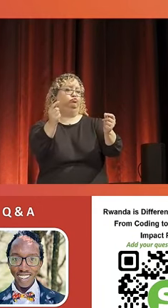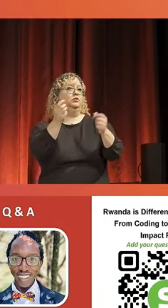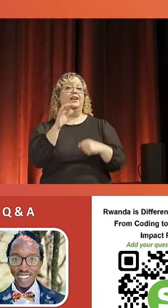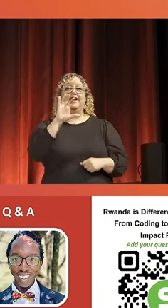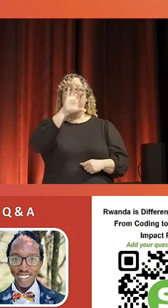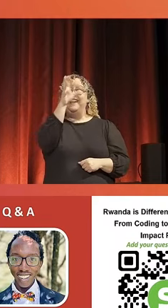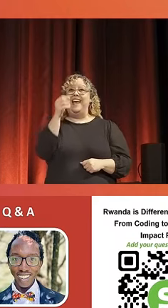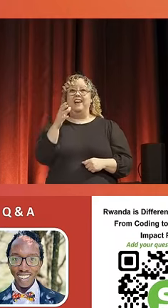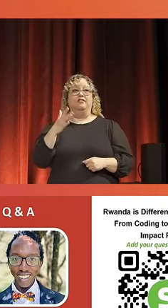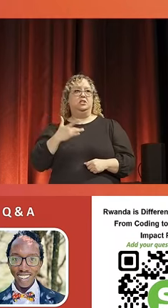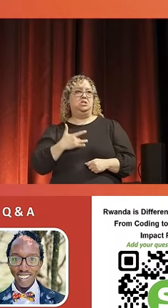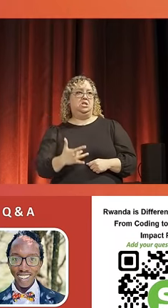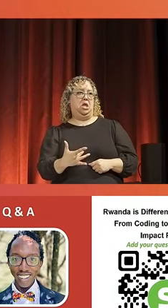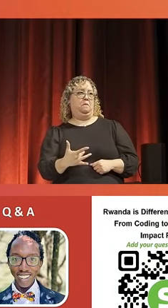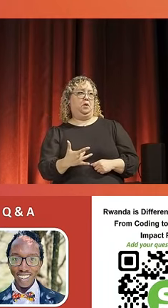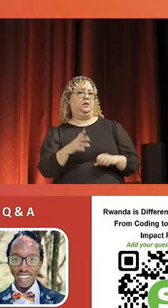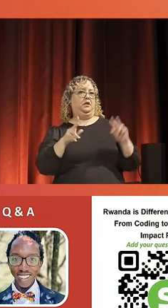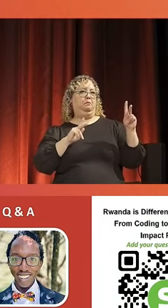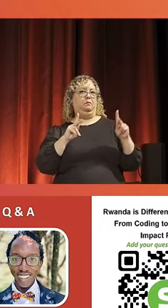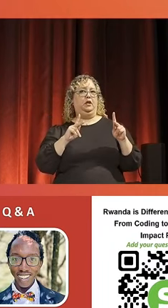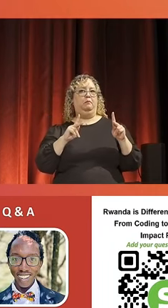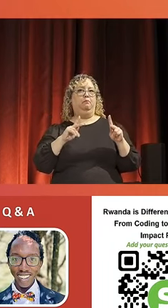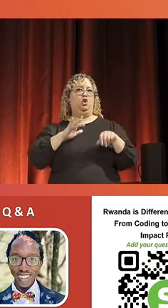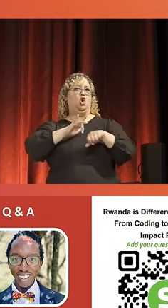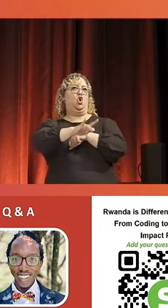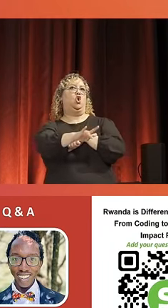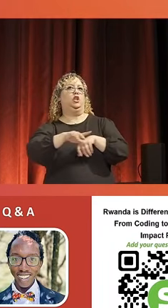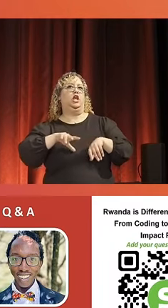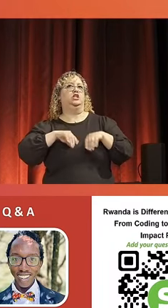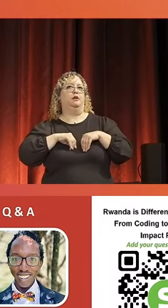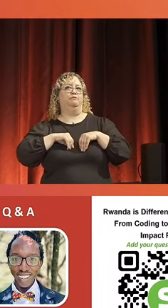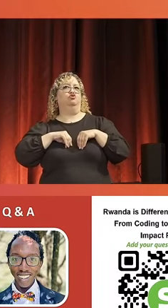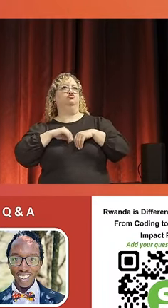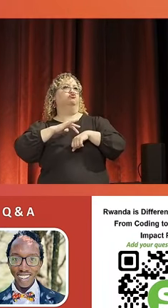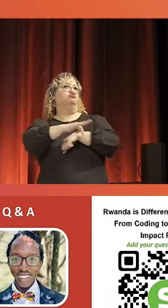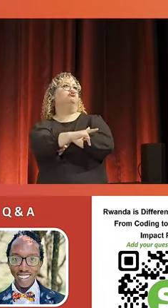adopters, and I think that we were quick to,